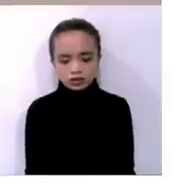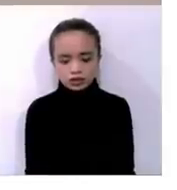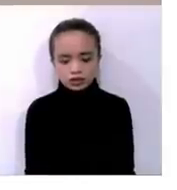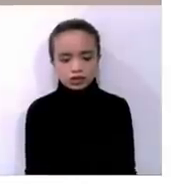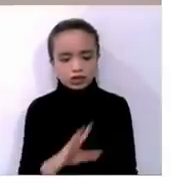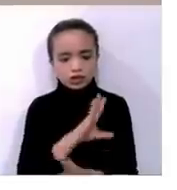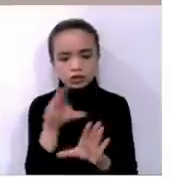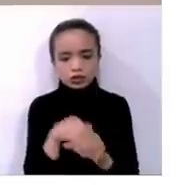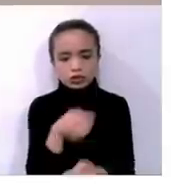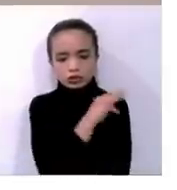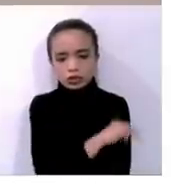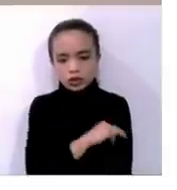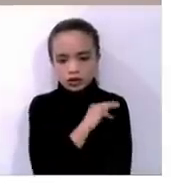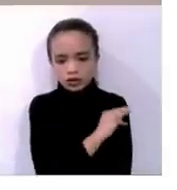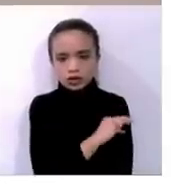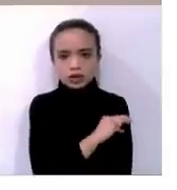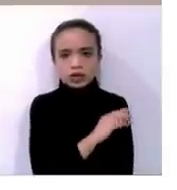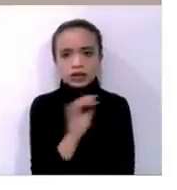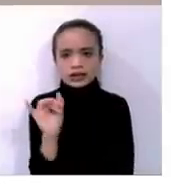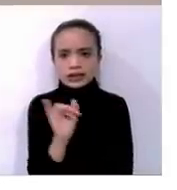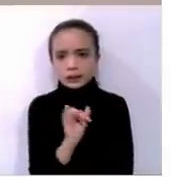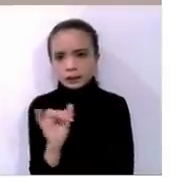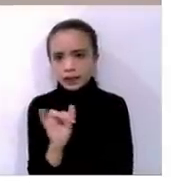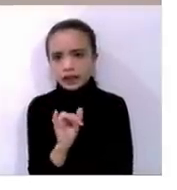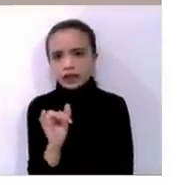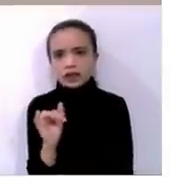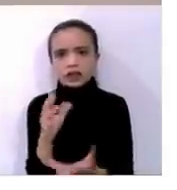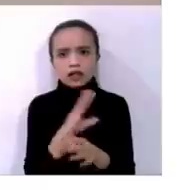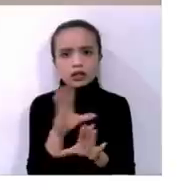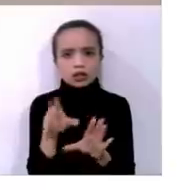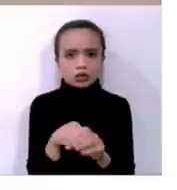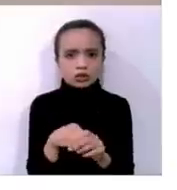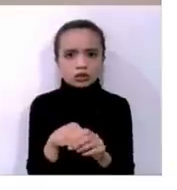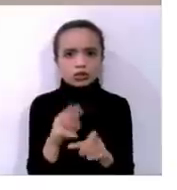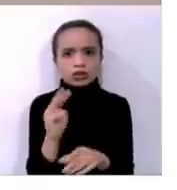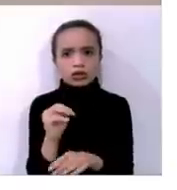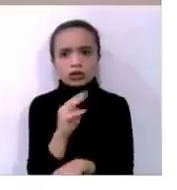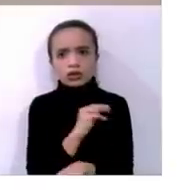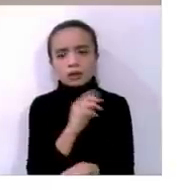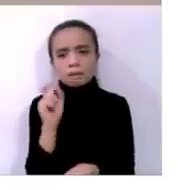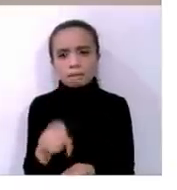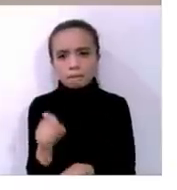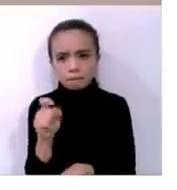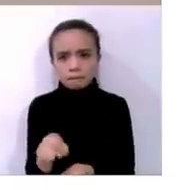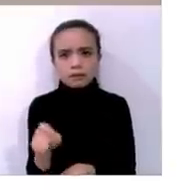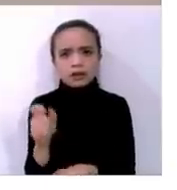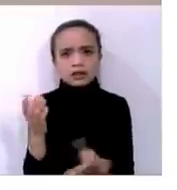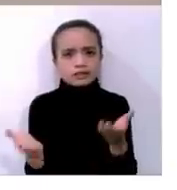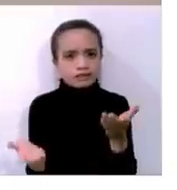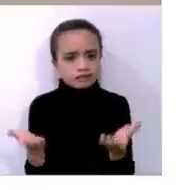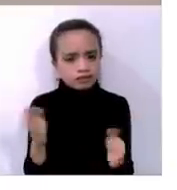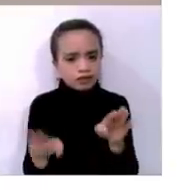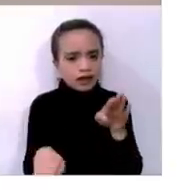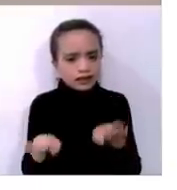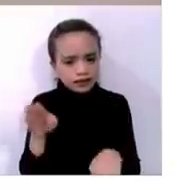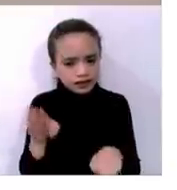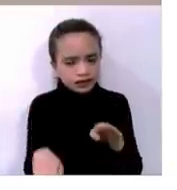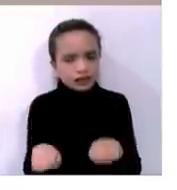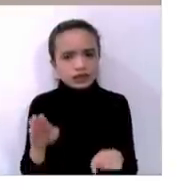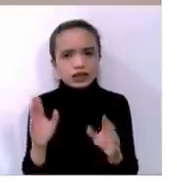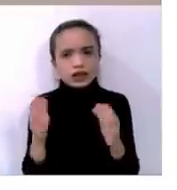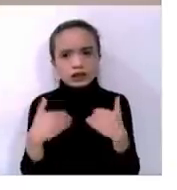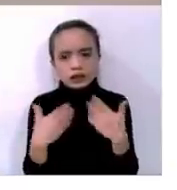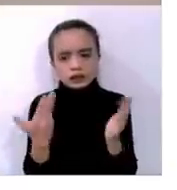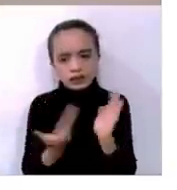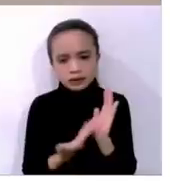are mala prohibita are also involving moral turpitude. You have to weigh it using substantial evidence rule, which